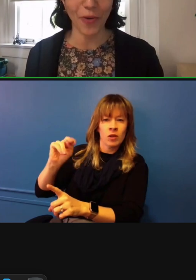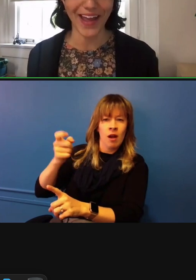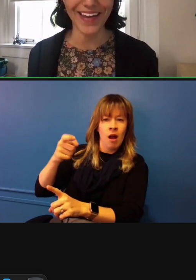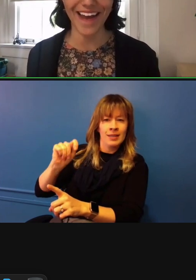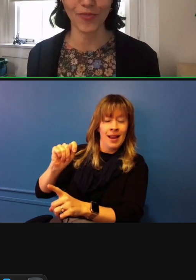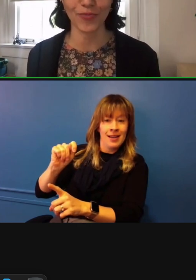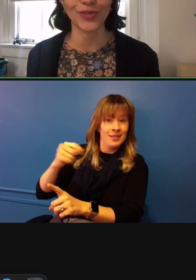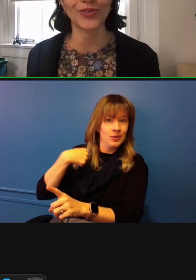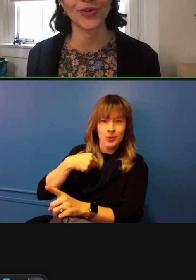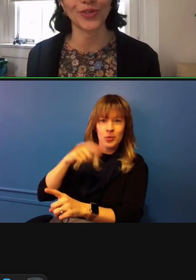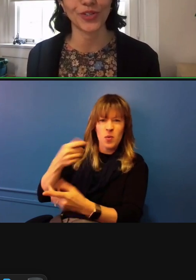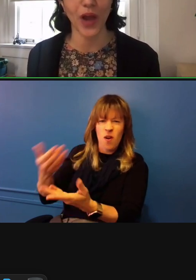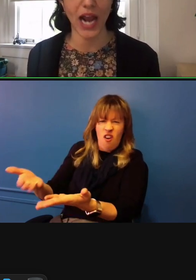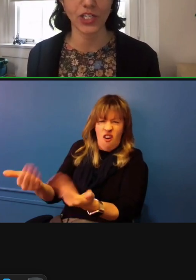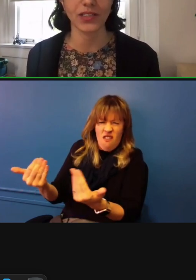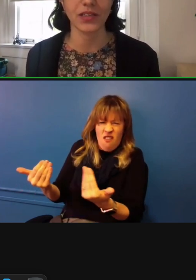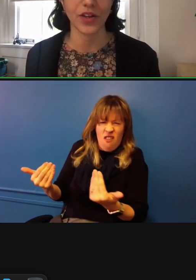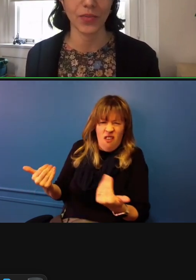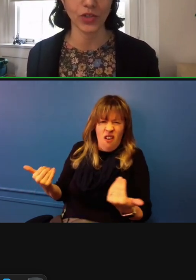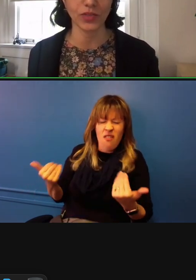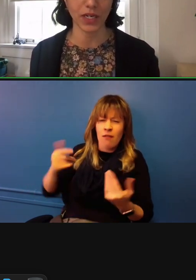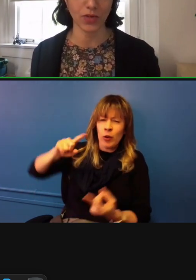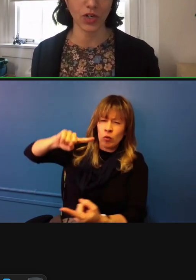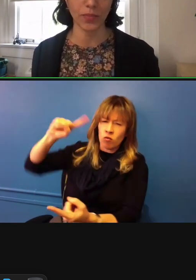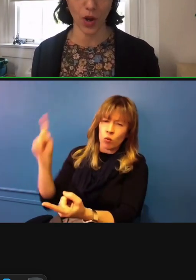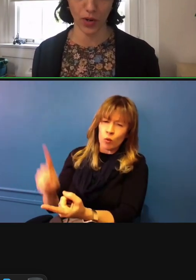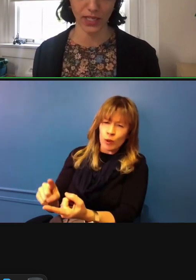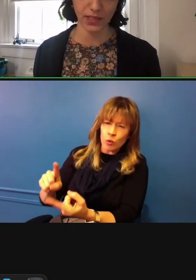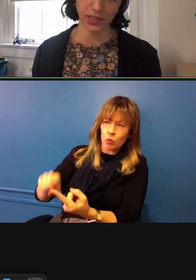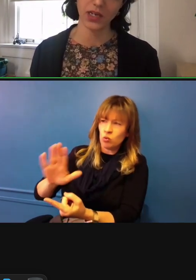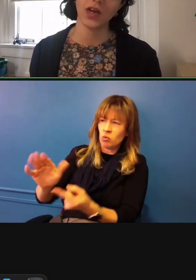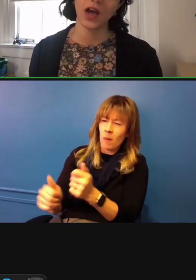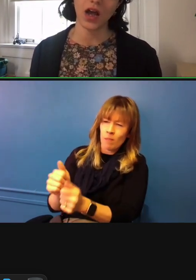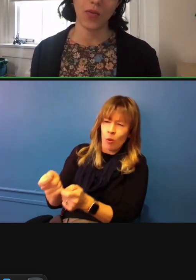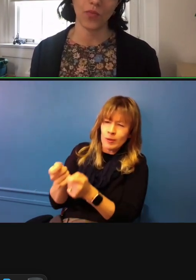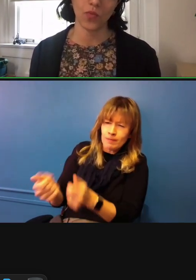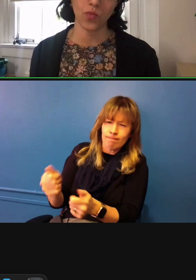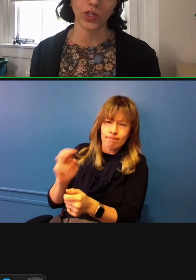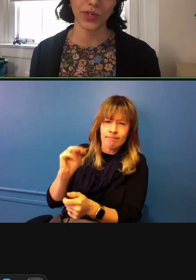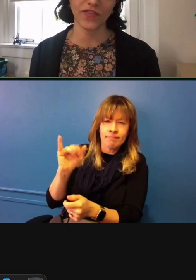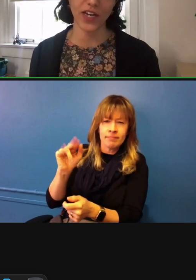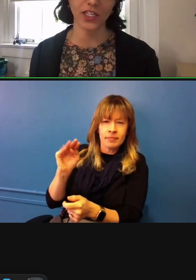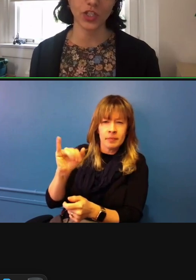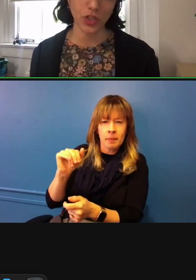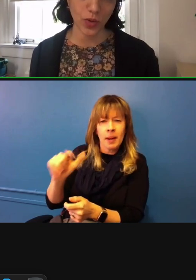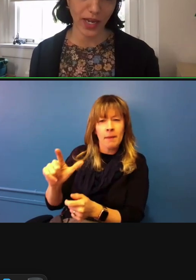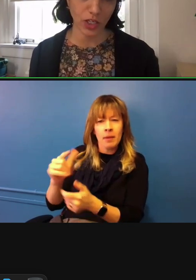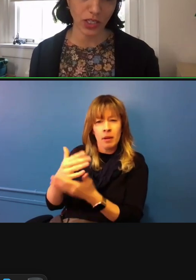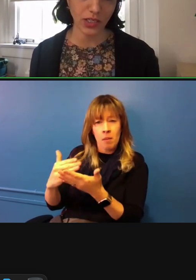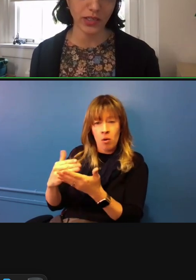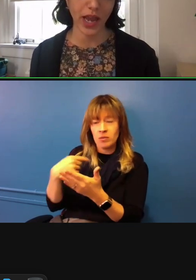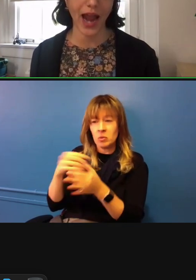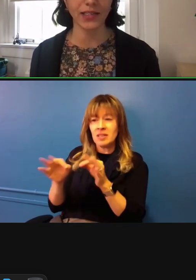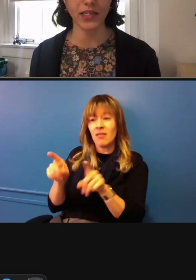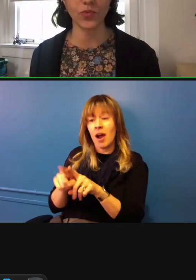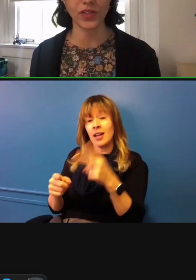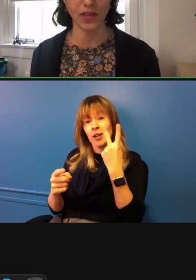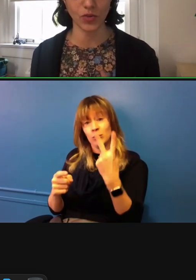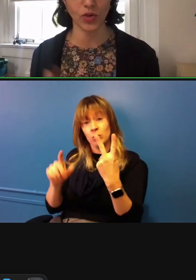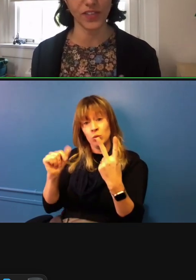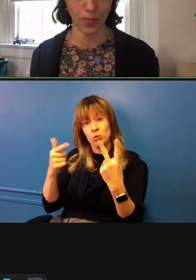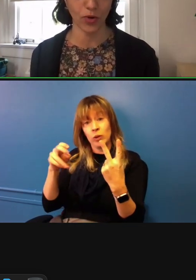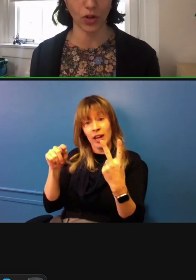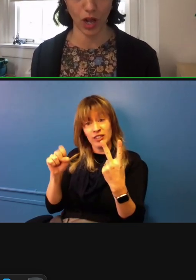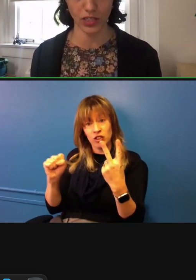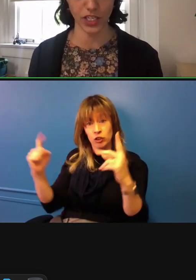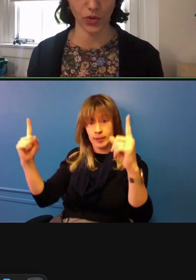most of that away and reduce social interactions to their most minimal components, which we defined as two agents acting with